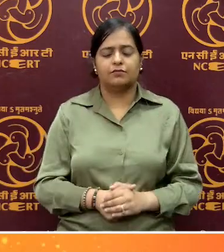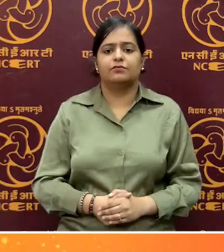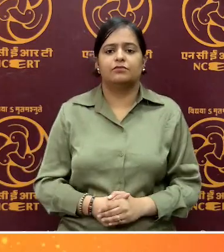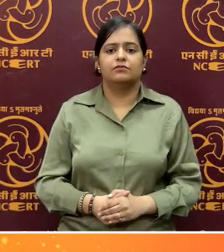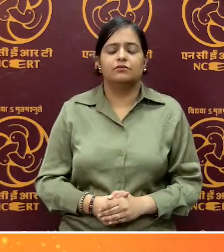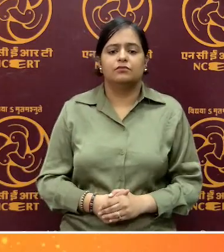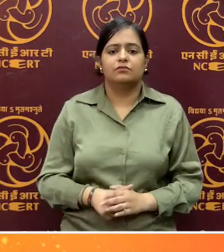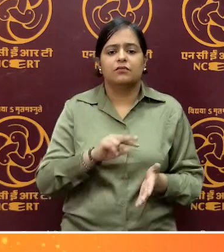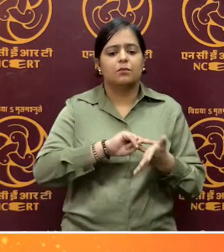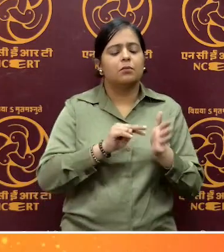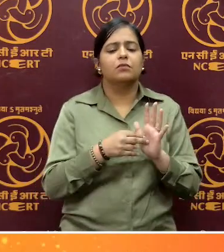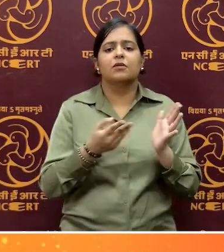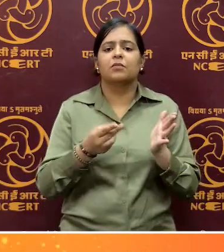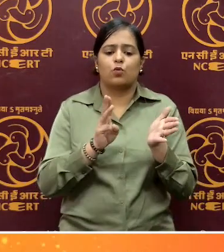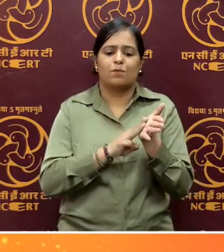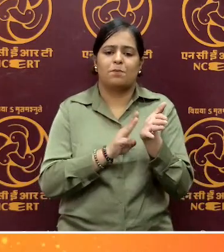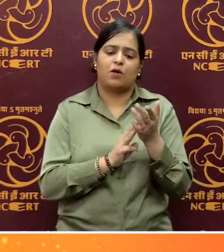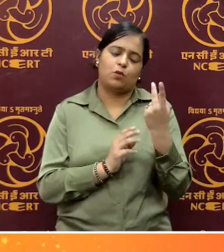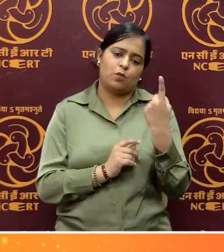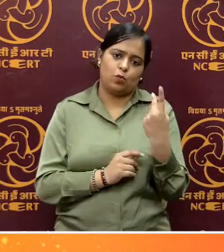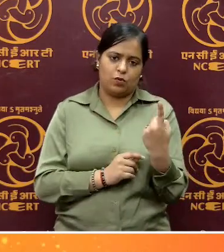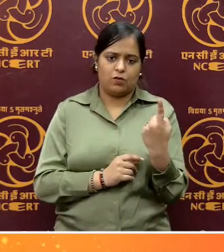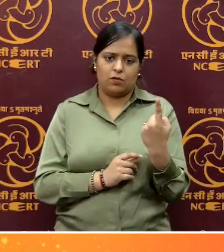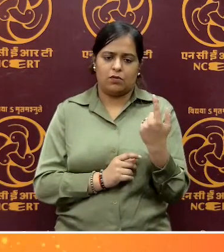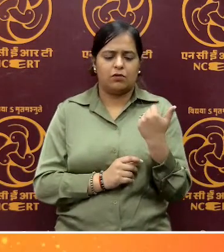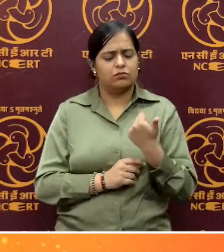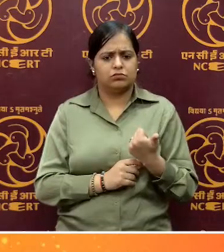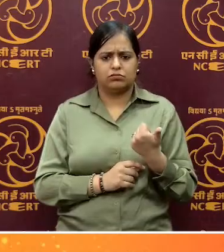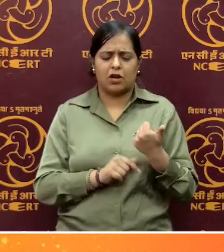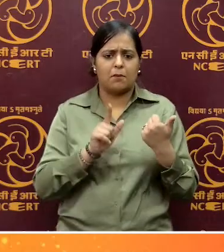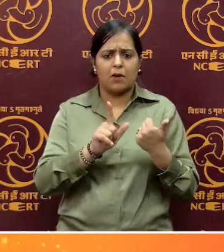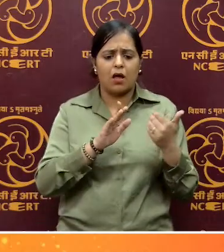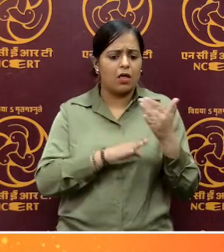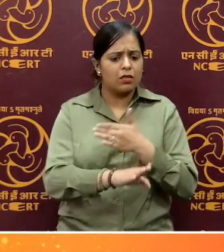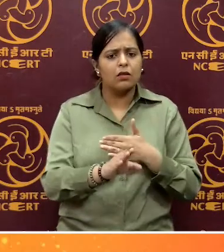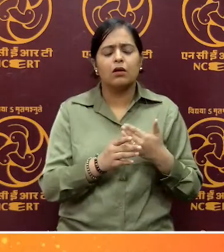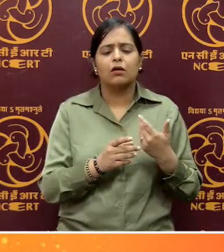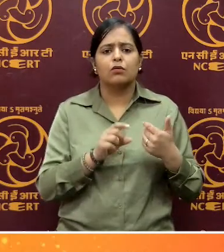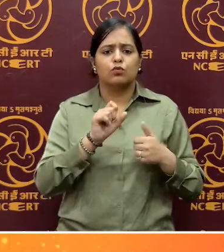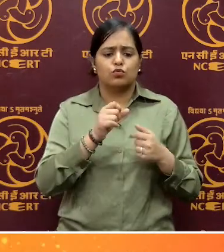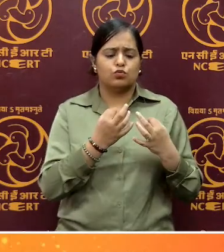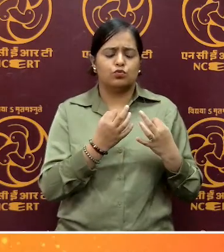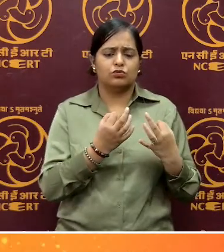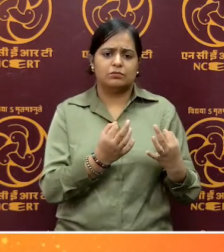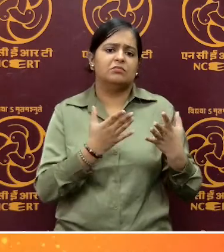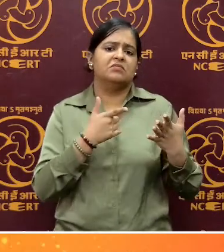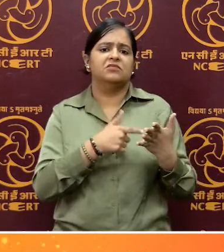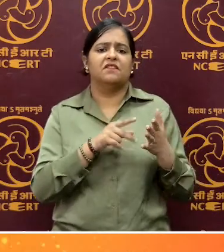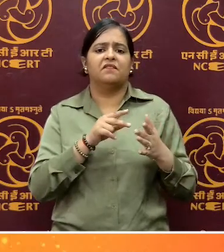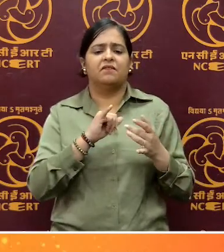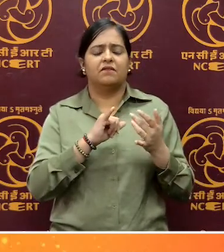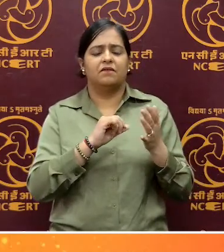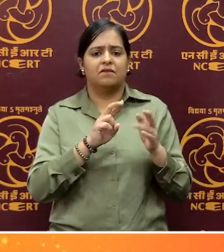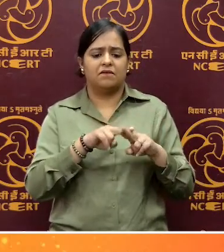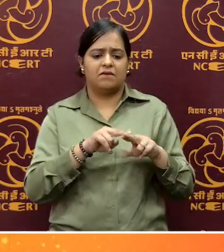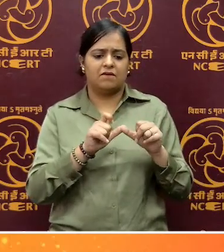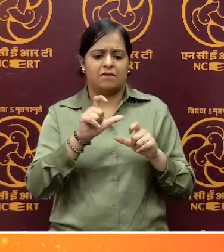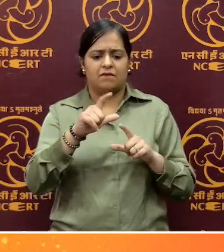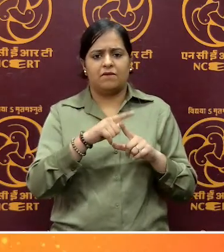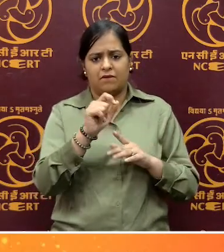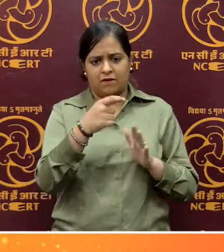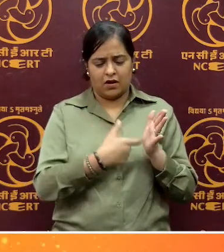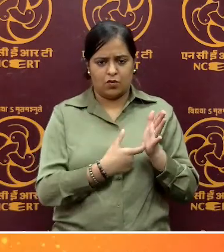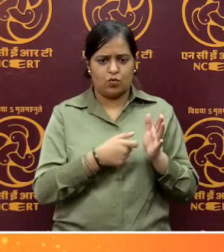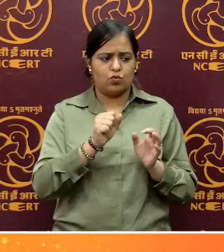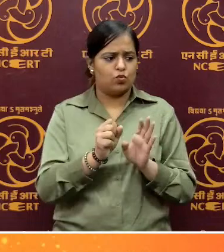they are unit vector, their magnitudes are 1. That is fine. But they are the specific vectors which are in particular in directions of